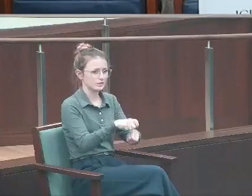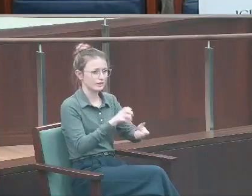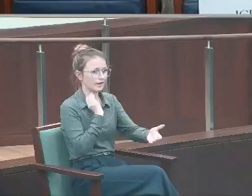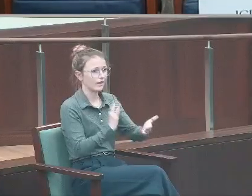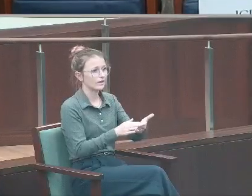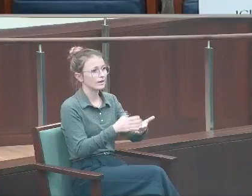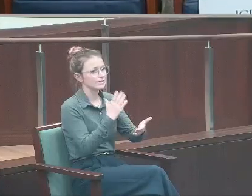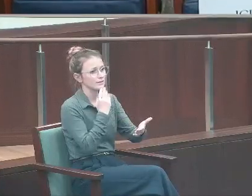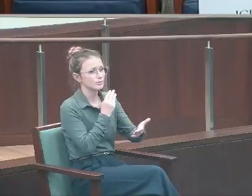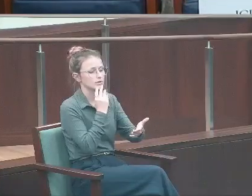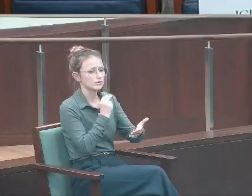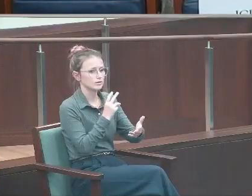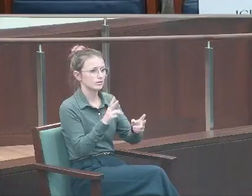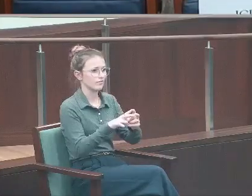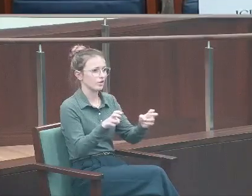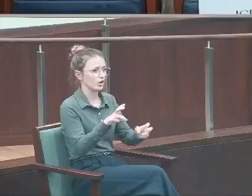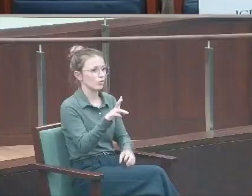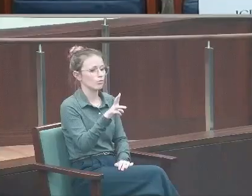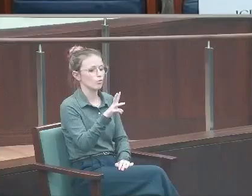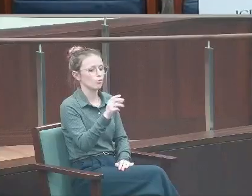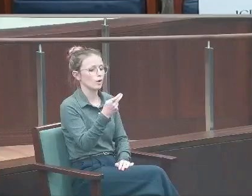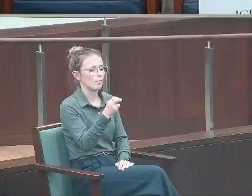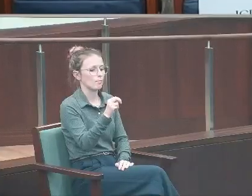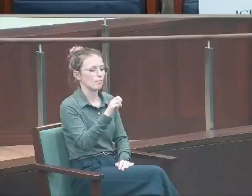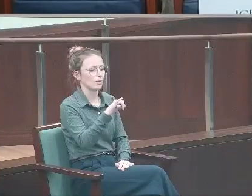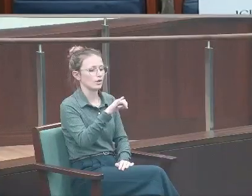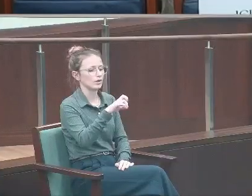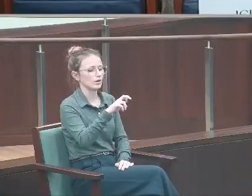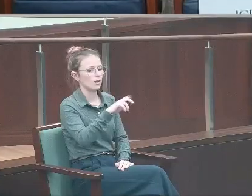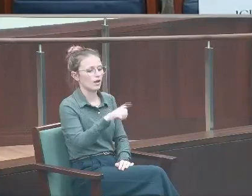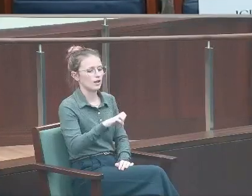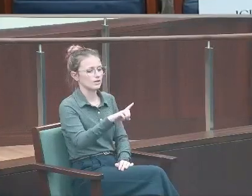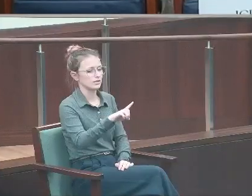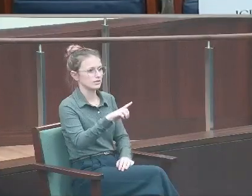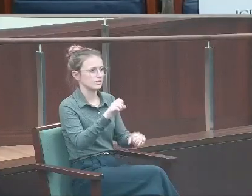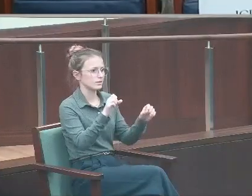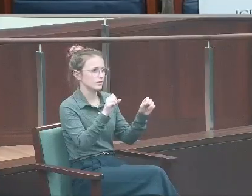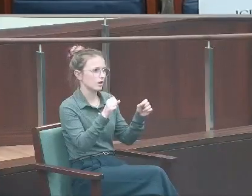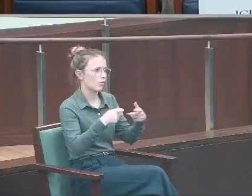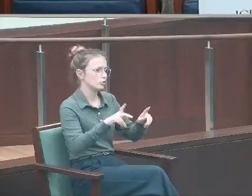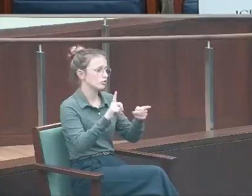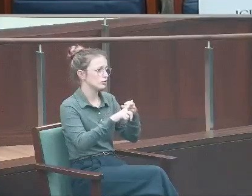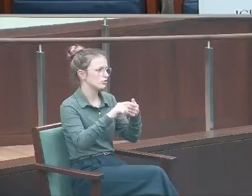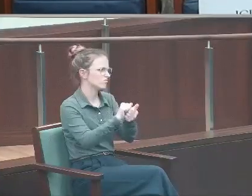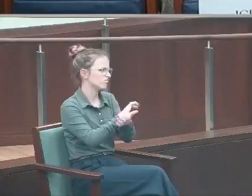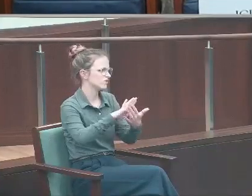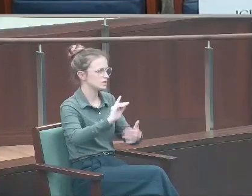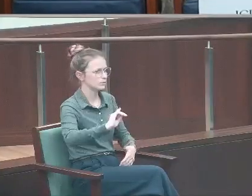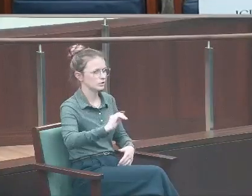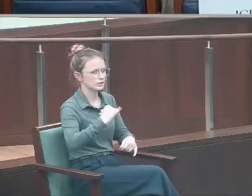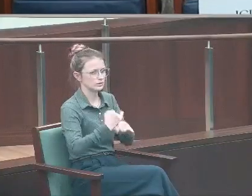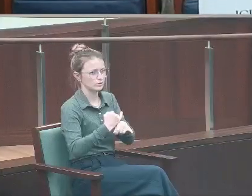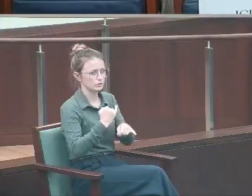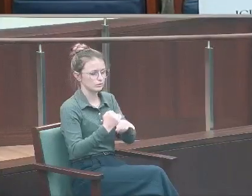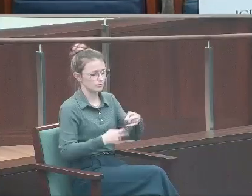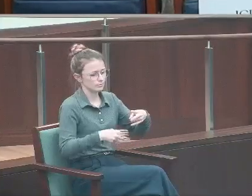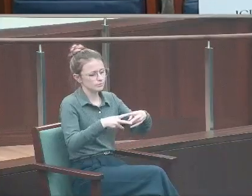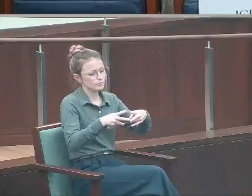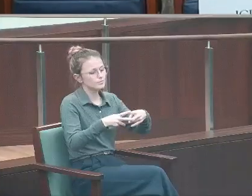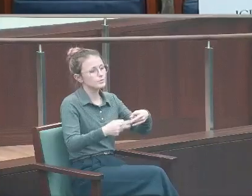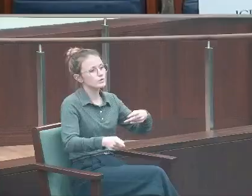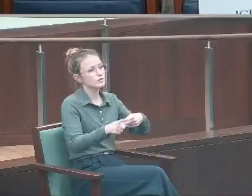been weaponized as part of an attempt to erode democratic norms and institutions. Those two instances were the arrest